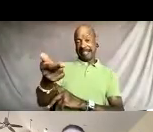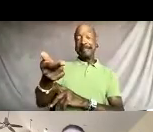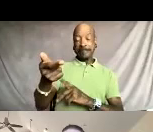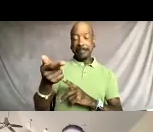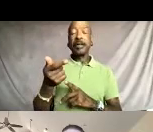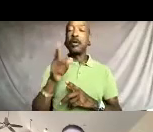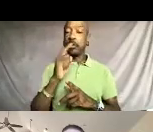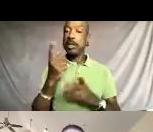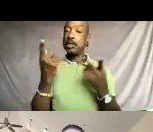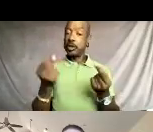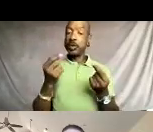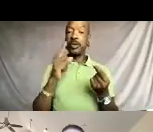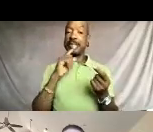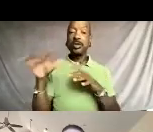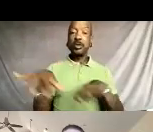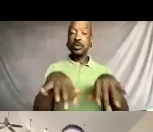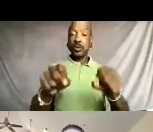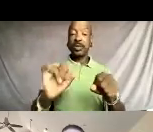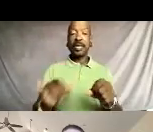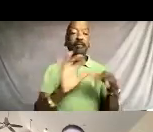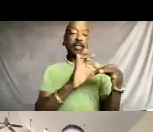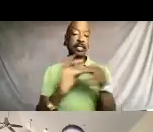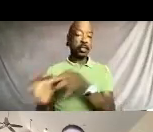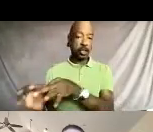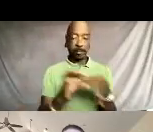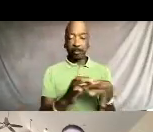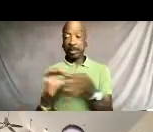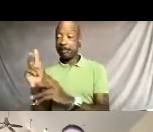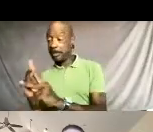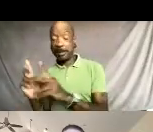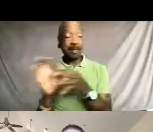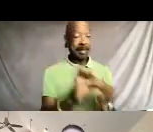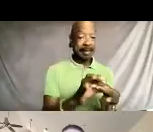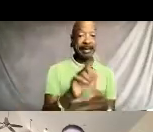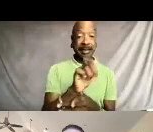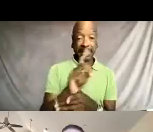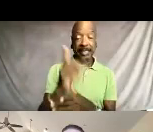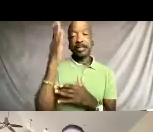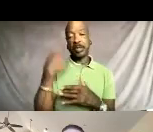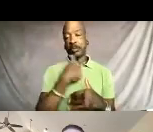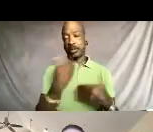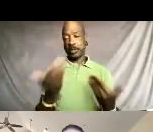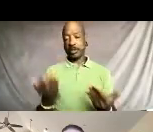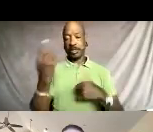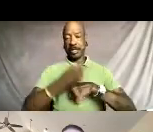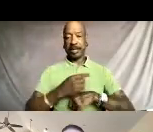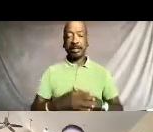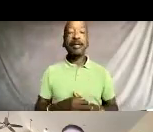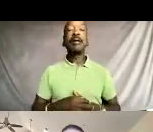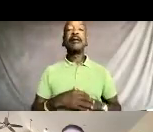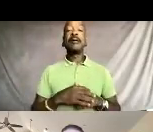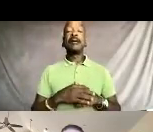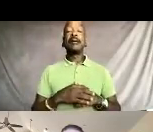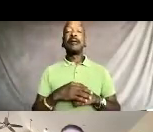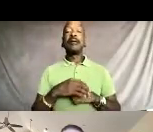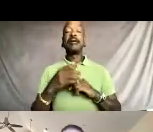is secure those webs of relationships. And this is why we're here today during the Law Center's Interdependence Month.